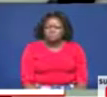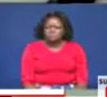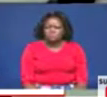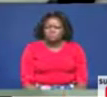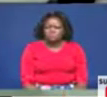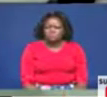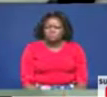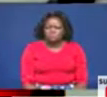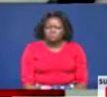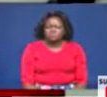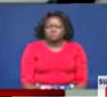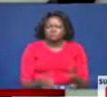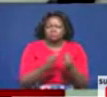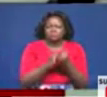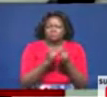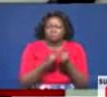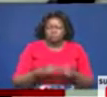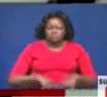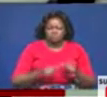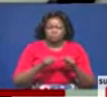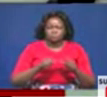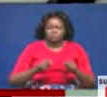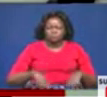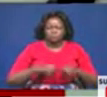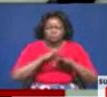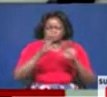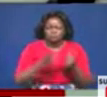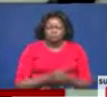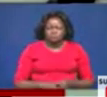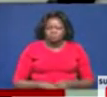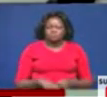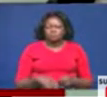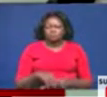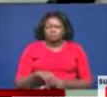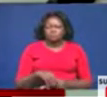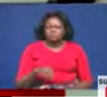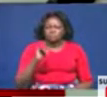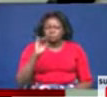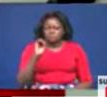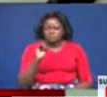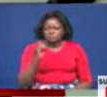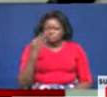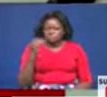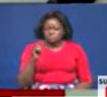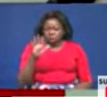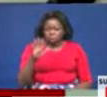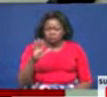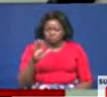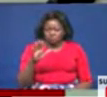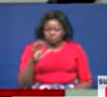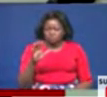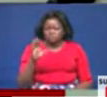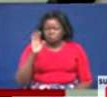Welcome back to Easy Friday. Now moving on with our live broadcast. Investigating officer in the 3.5 billion shillings Anglo-Leasing graft